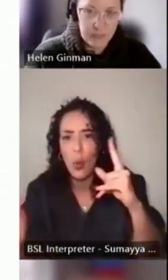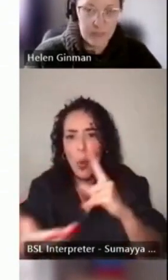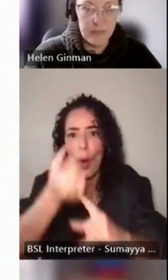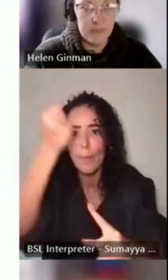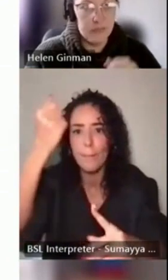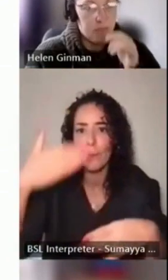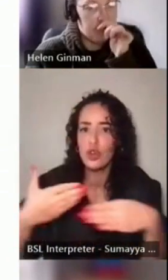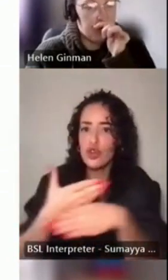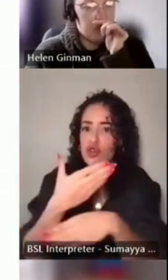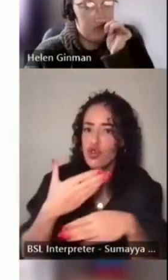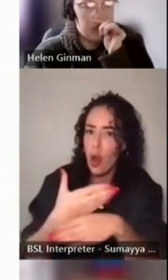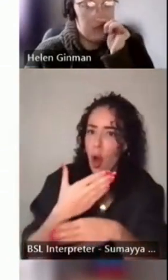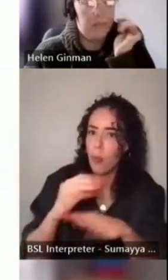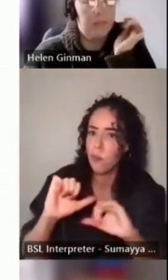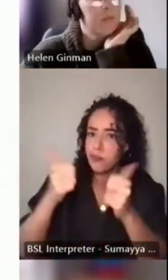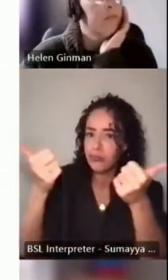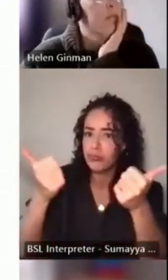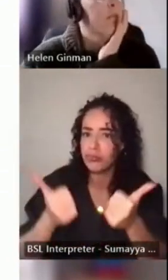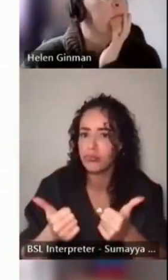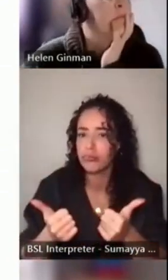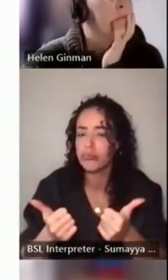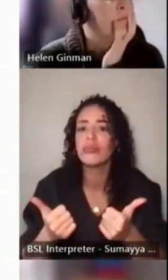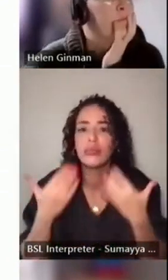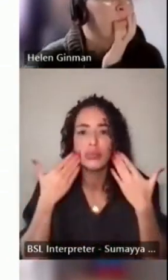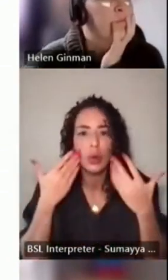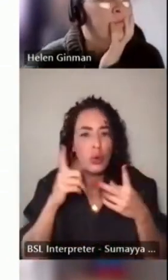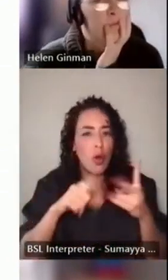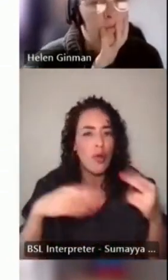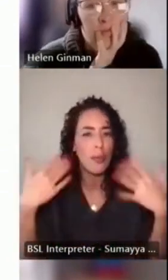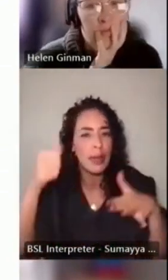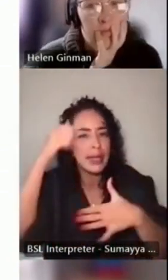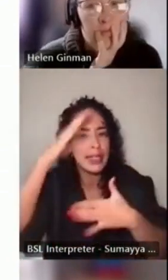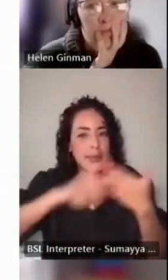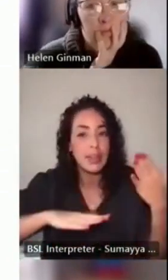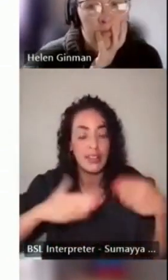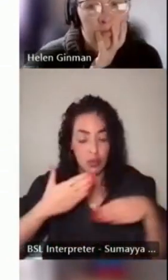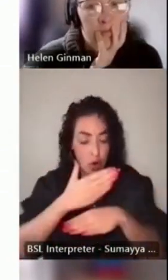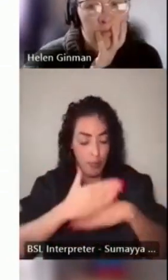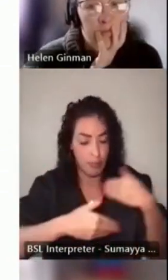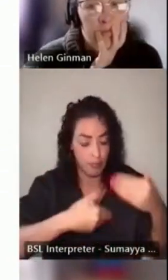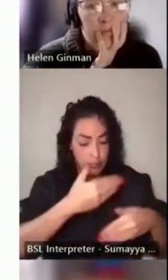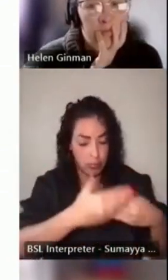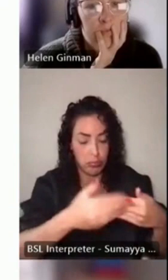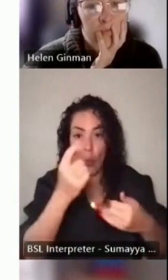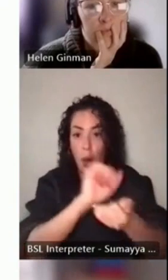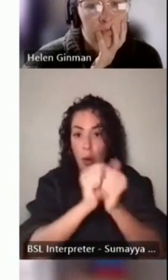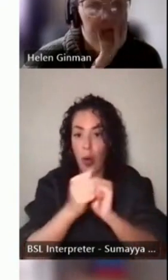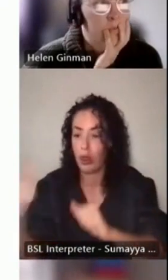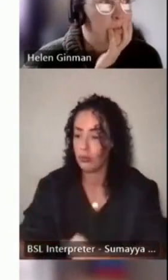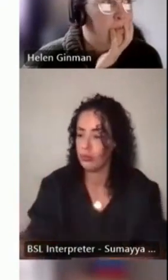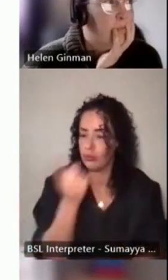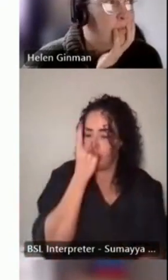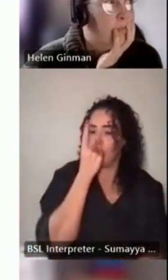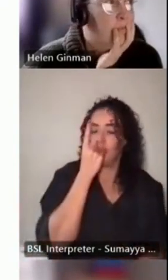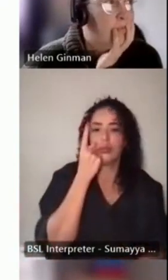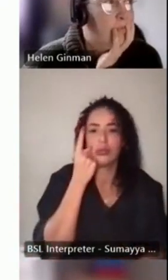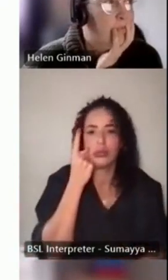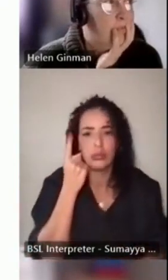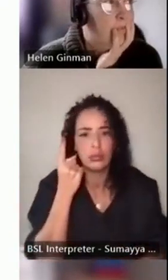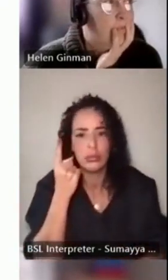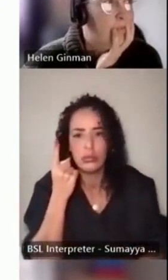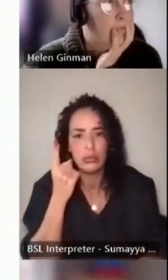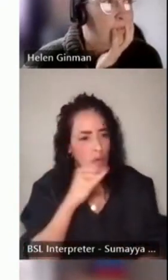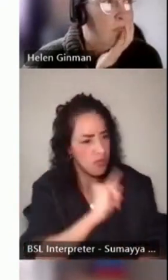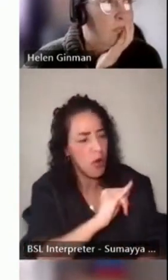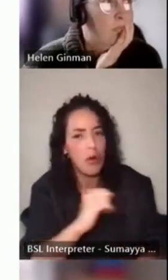ever experienced where they are doing their job in a certain way, and then you have a colleague that comes in and says, no, you should be doing it this